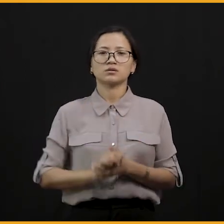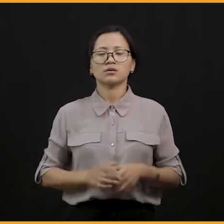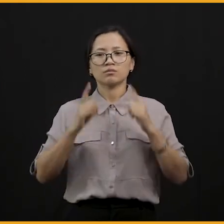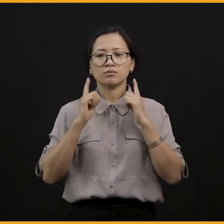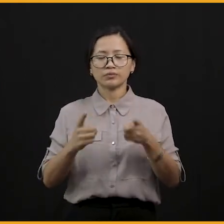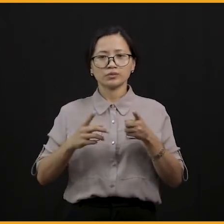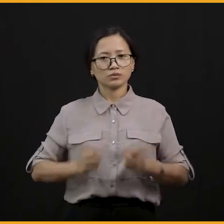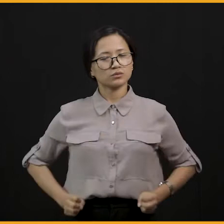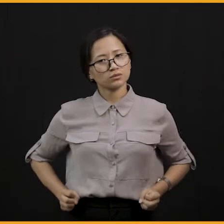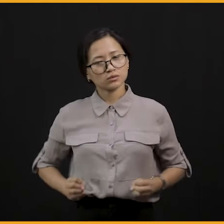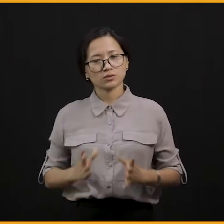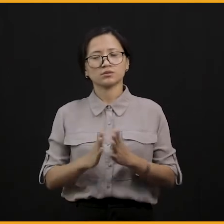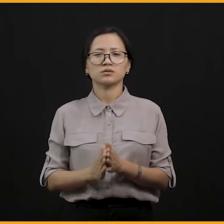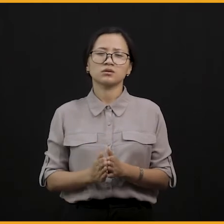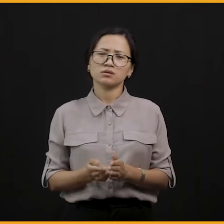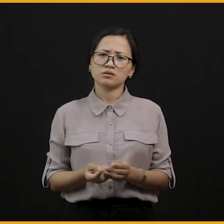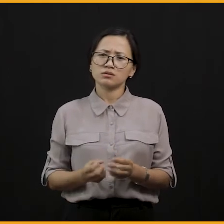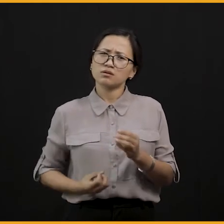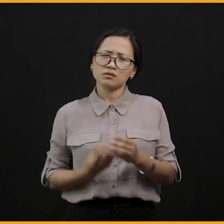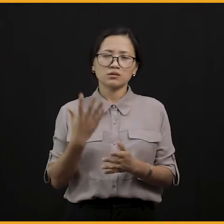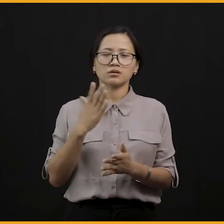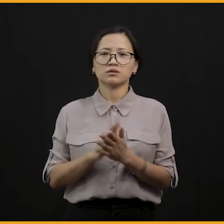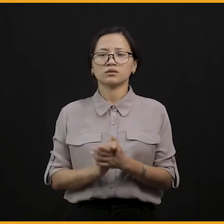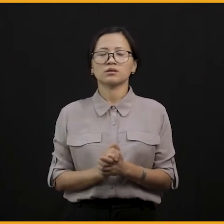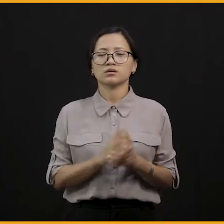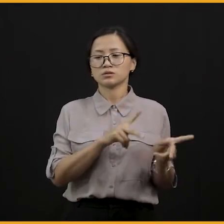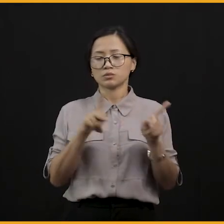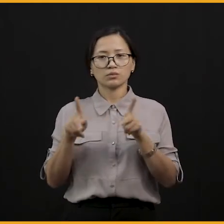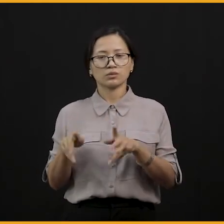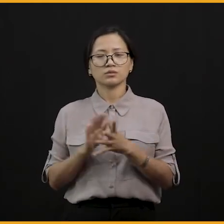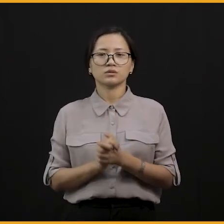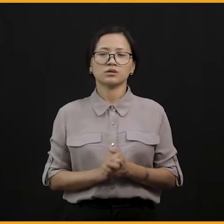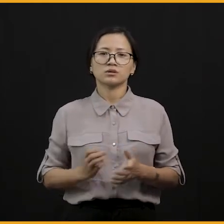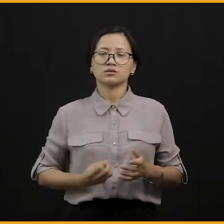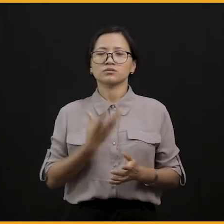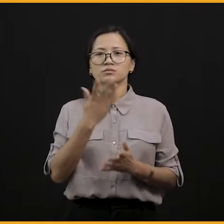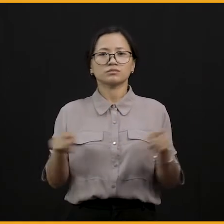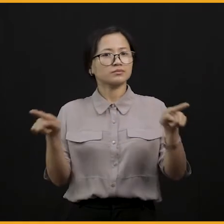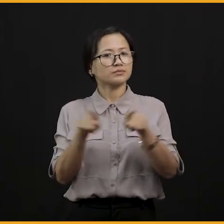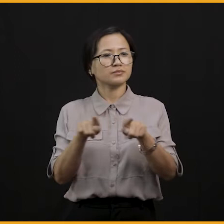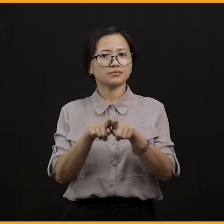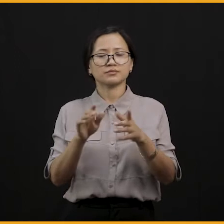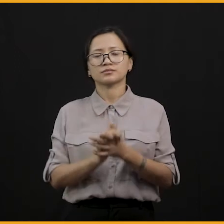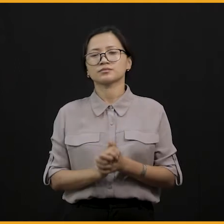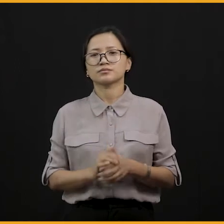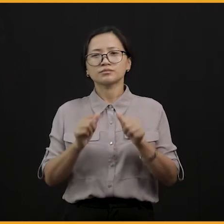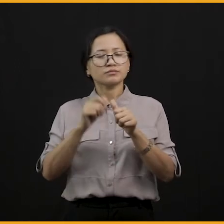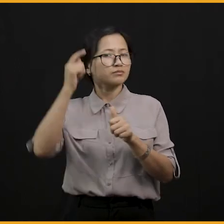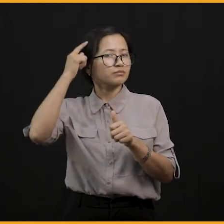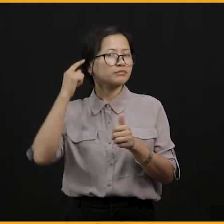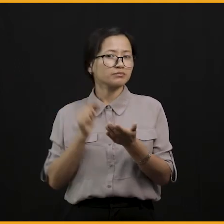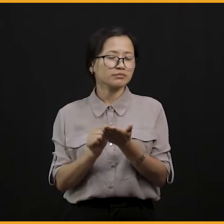should start your preparation early on. Okay, then you will enjoy like these ants.